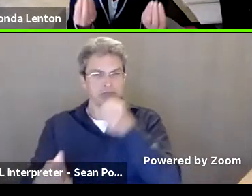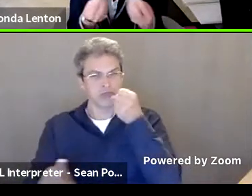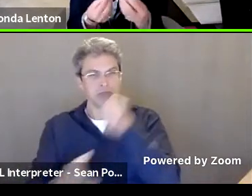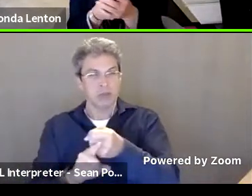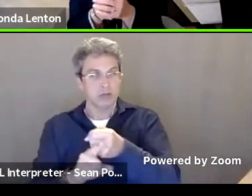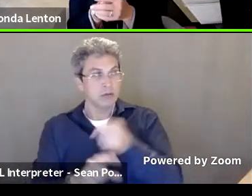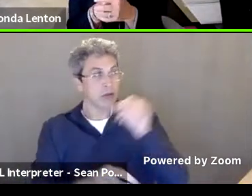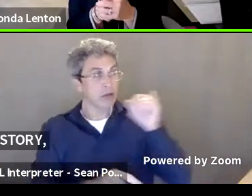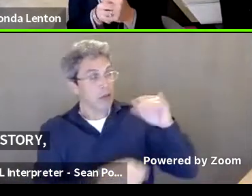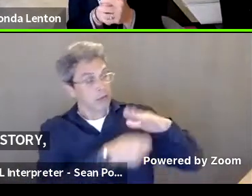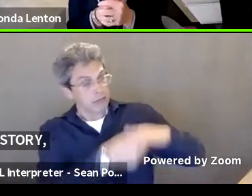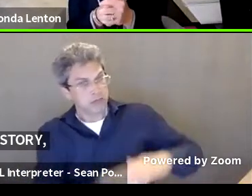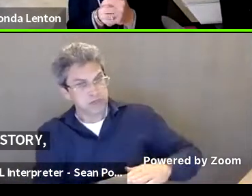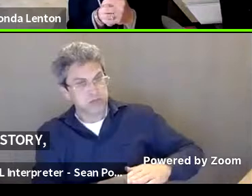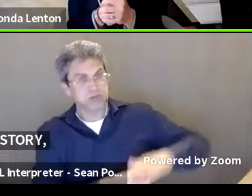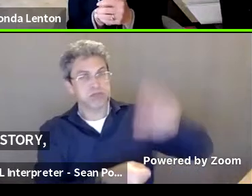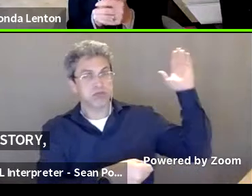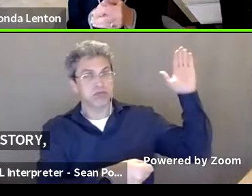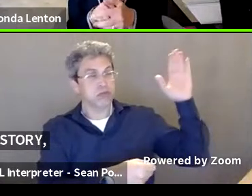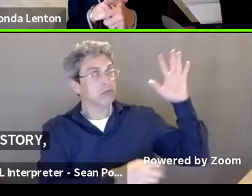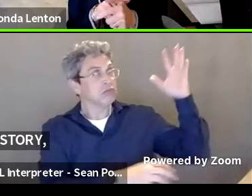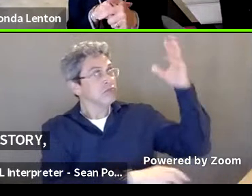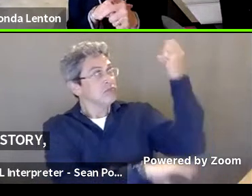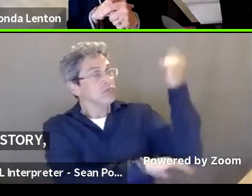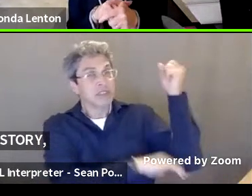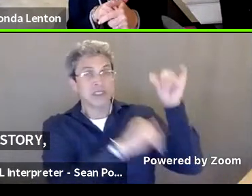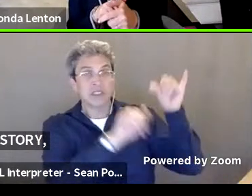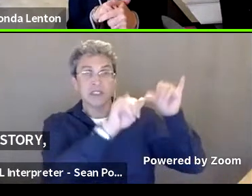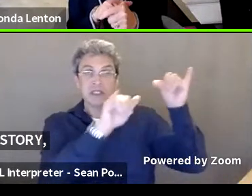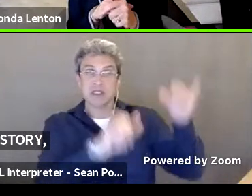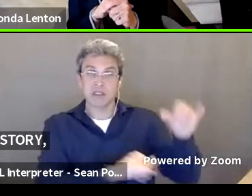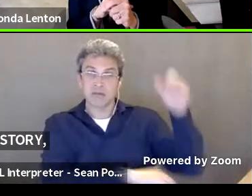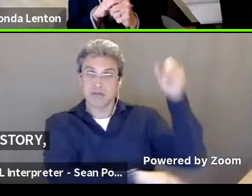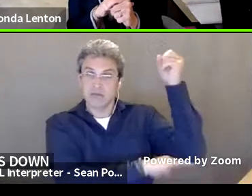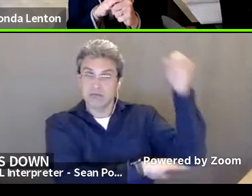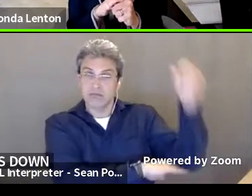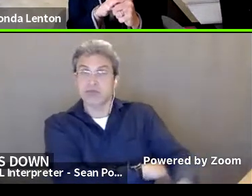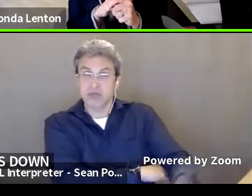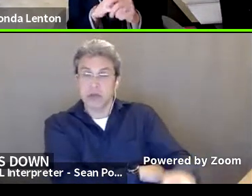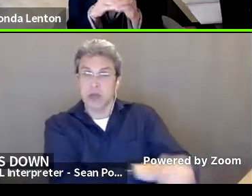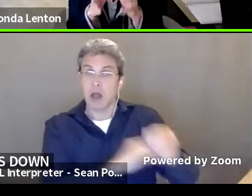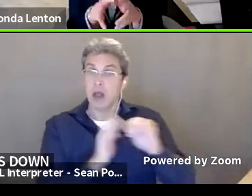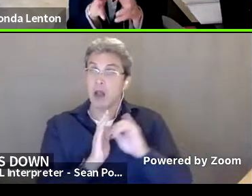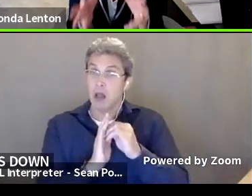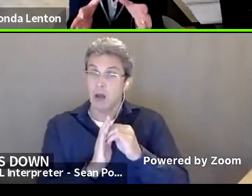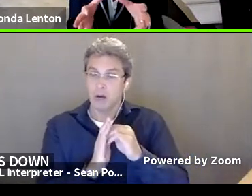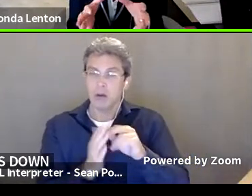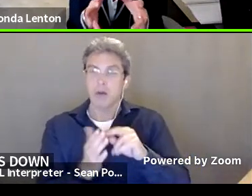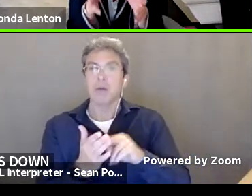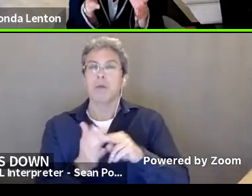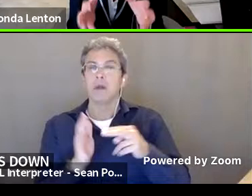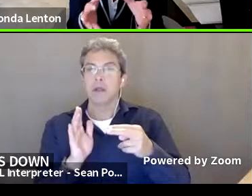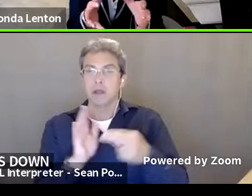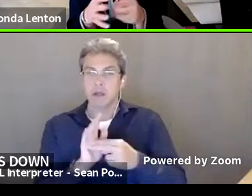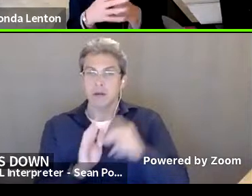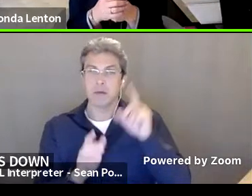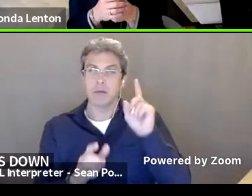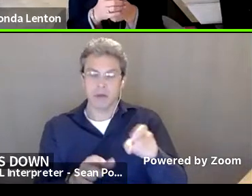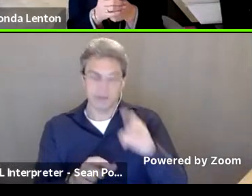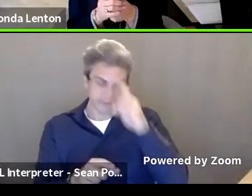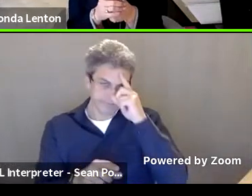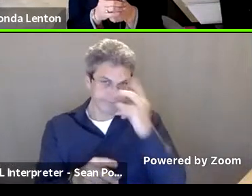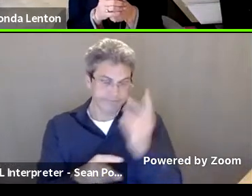the systemic aspect of inequality. That's going to take some fundamentally